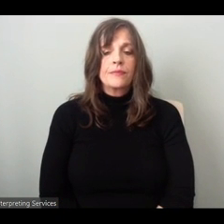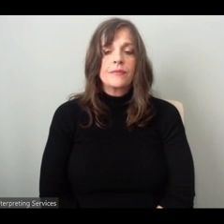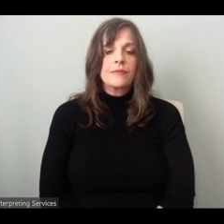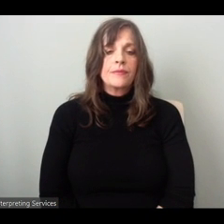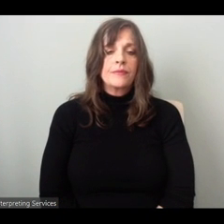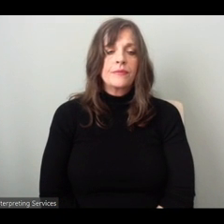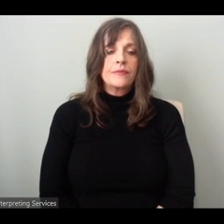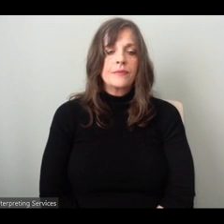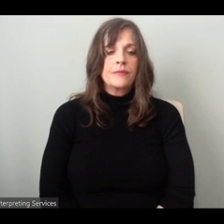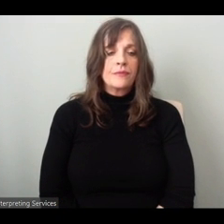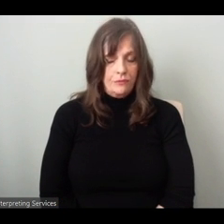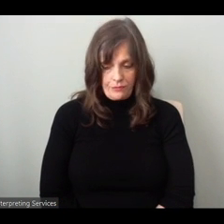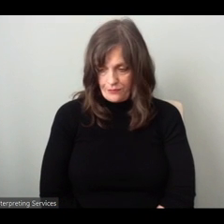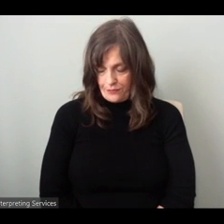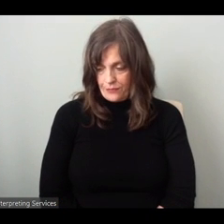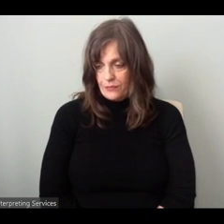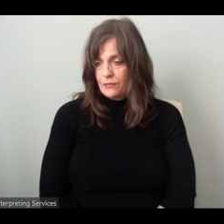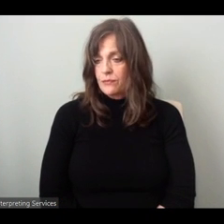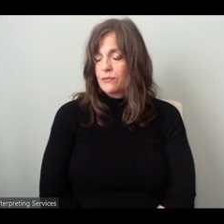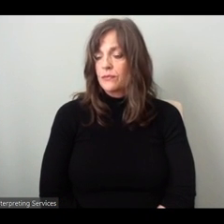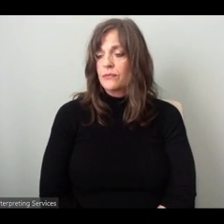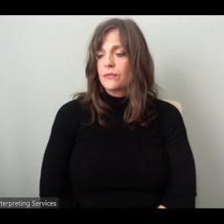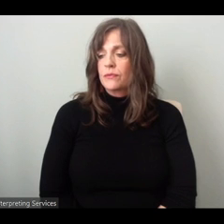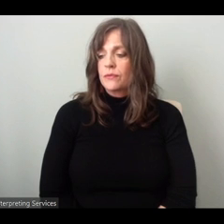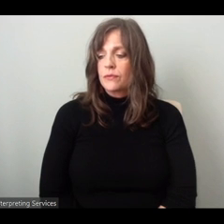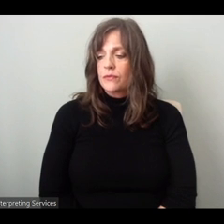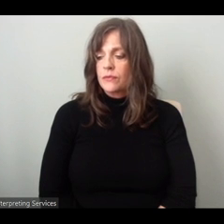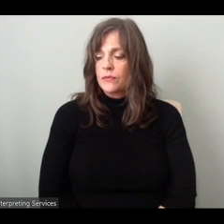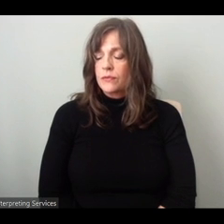This is Caitlin. You know,